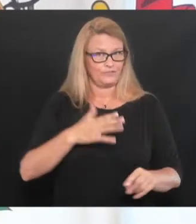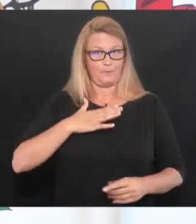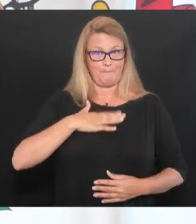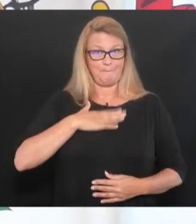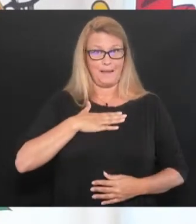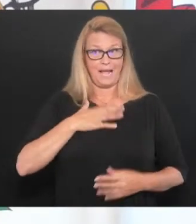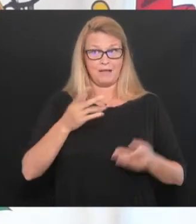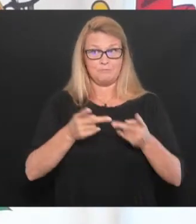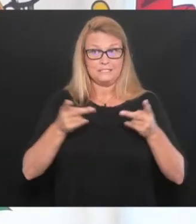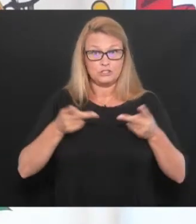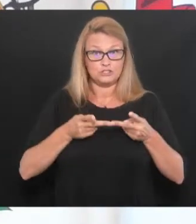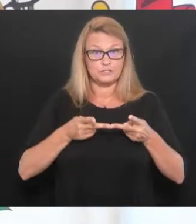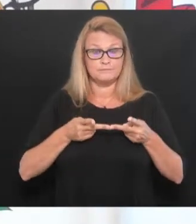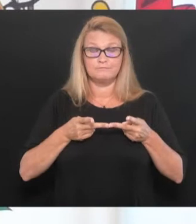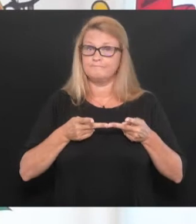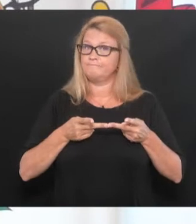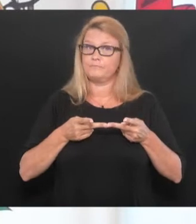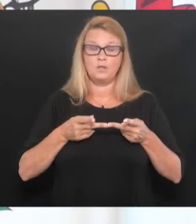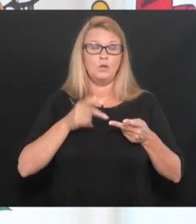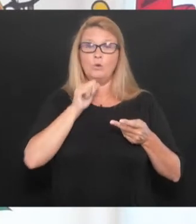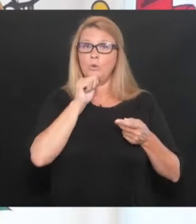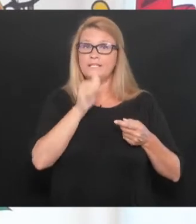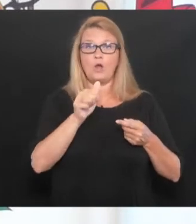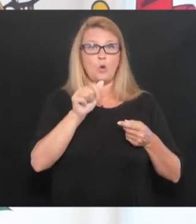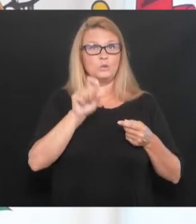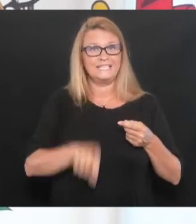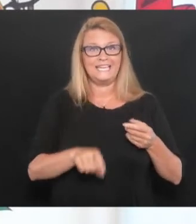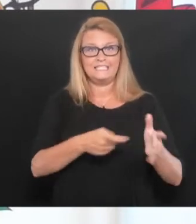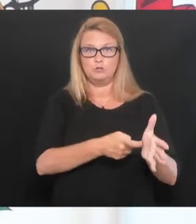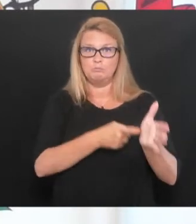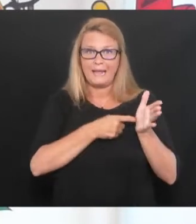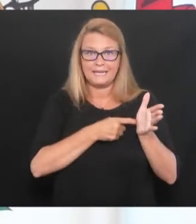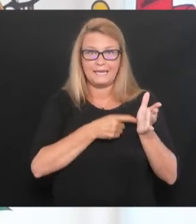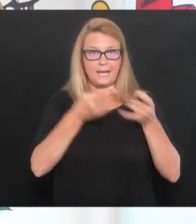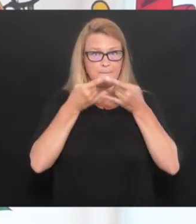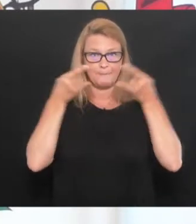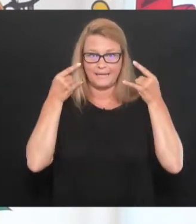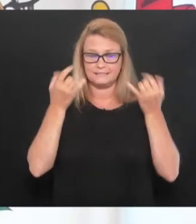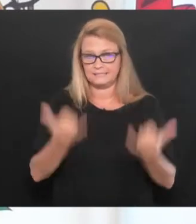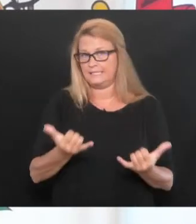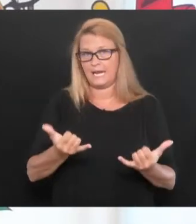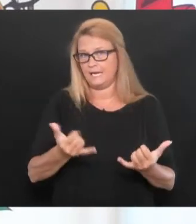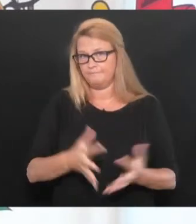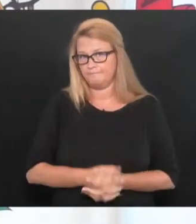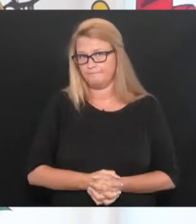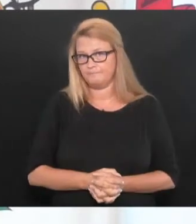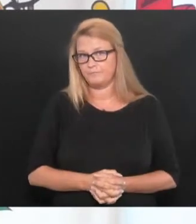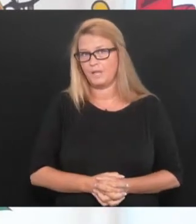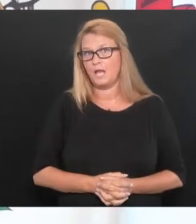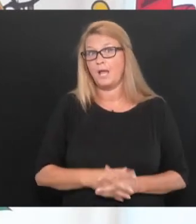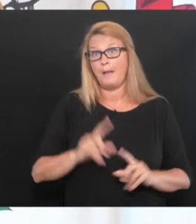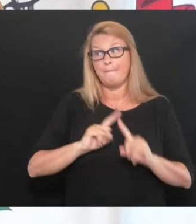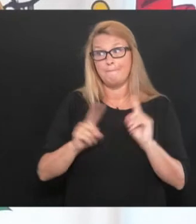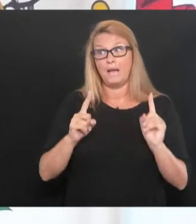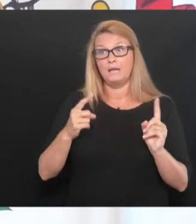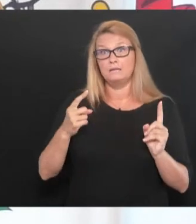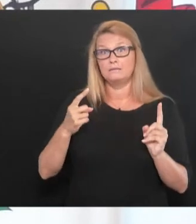in my heart, we do not need to mandate anything today, but it should always be on the